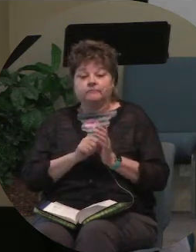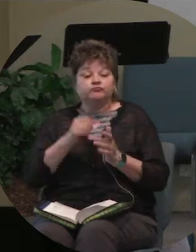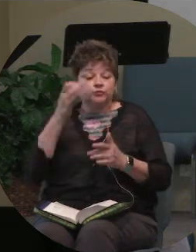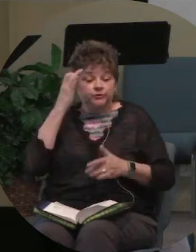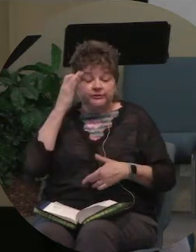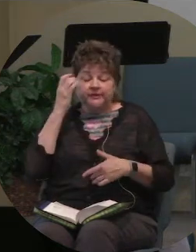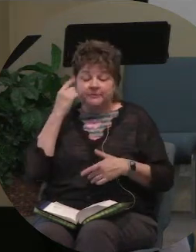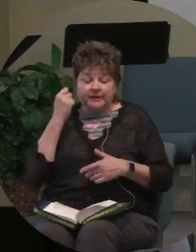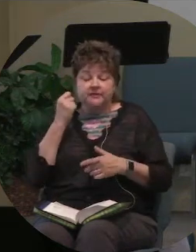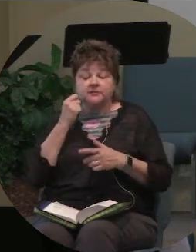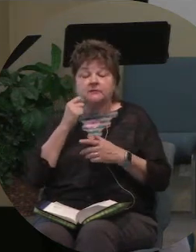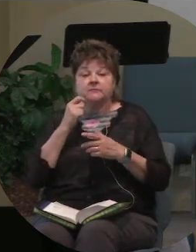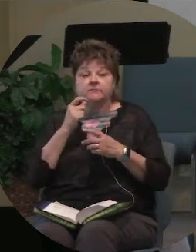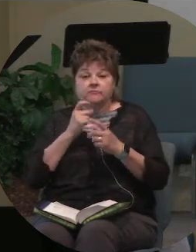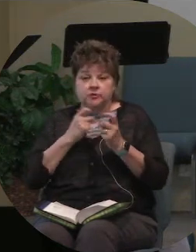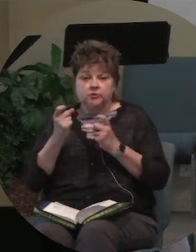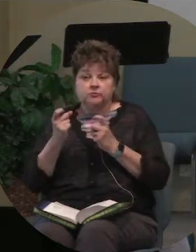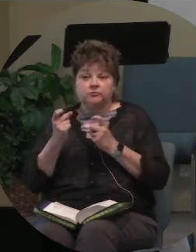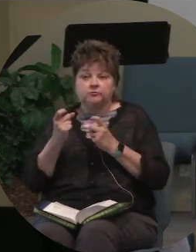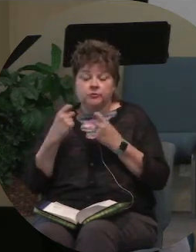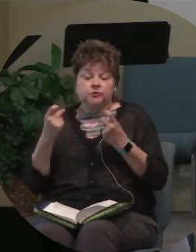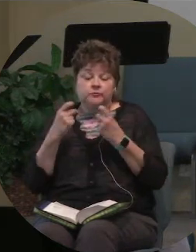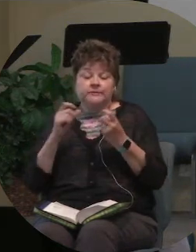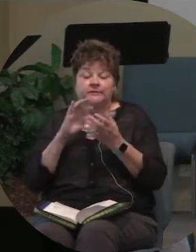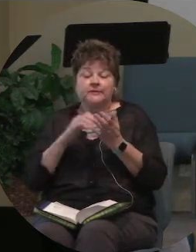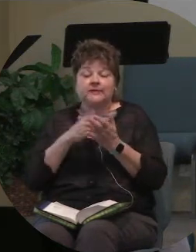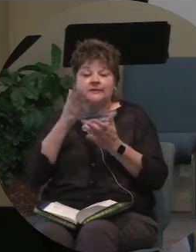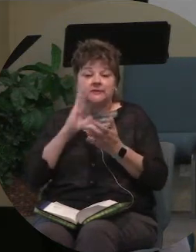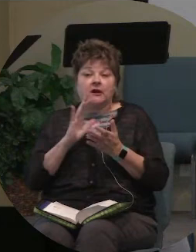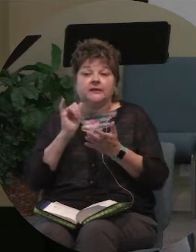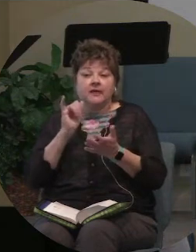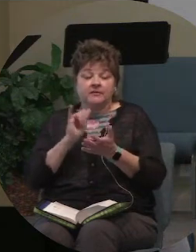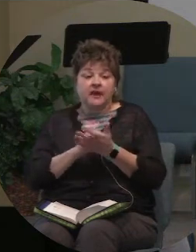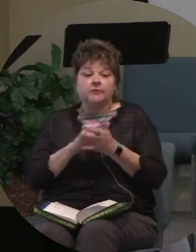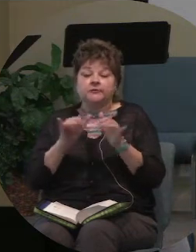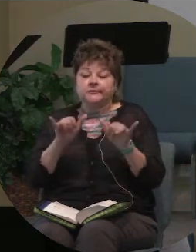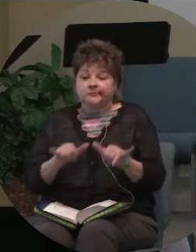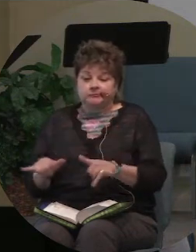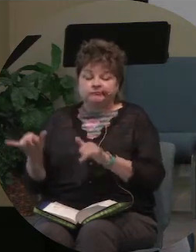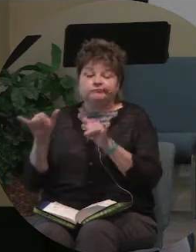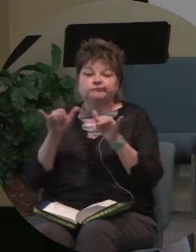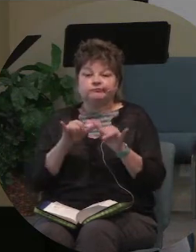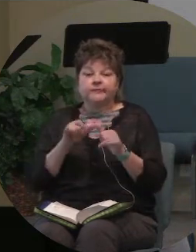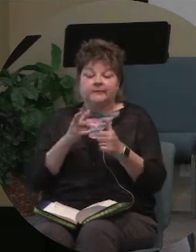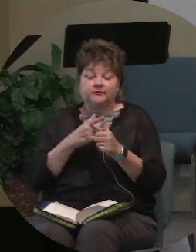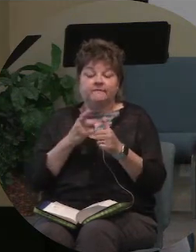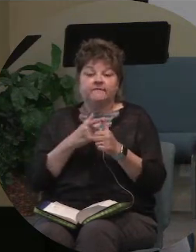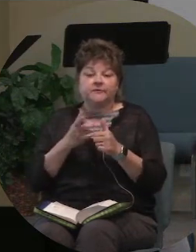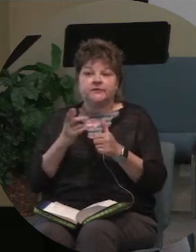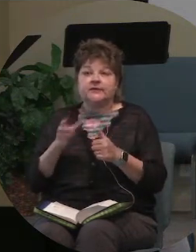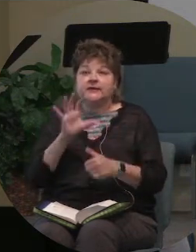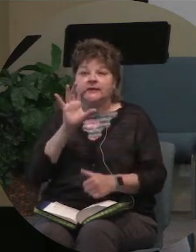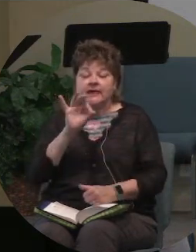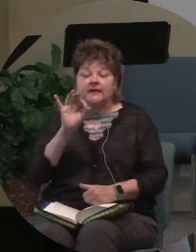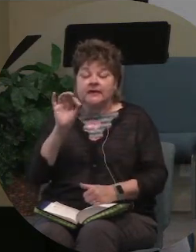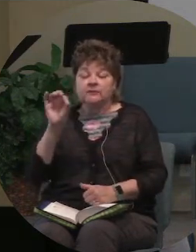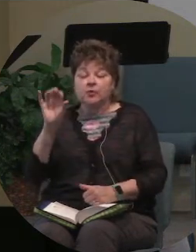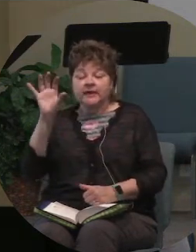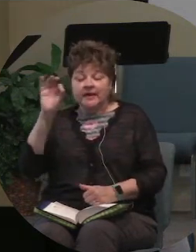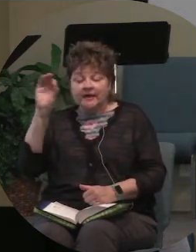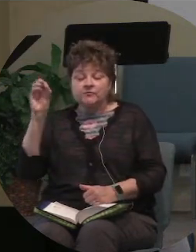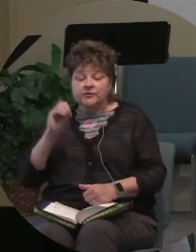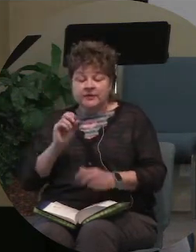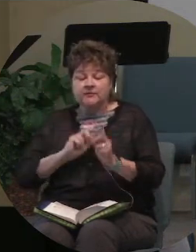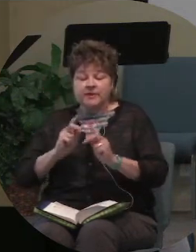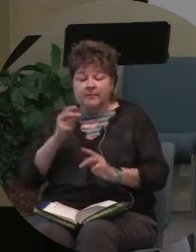had sinned against God. That was the status quo. That's the first thing 99.9% of people